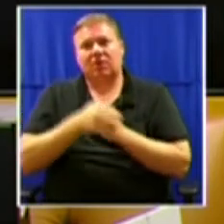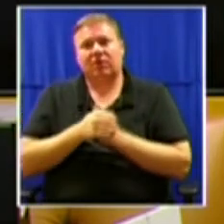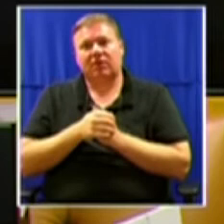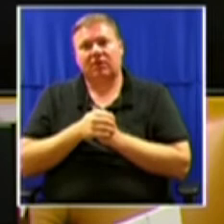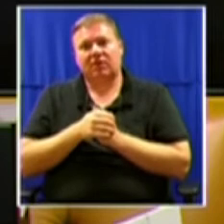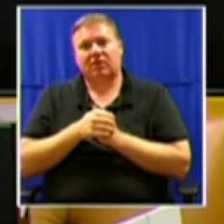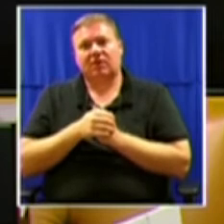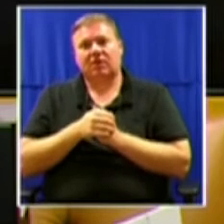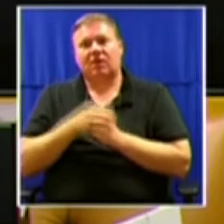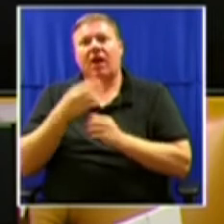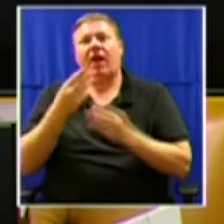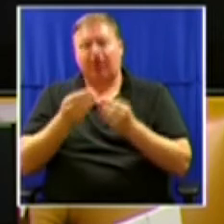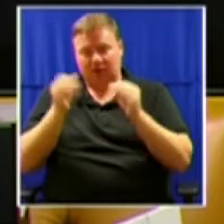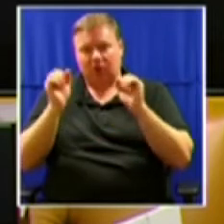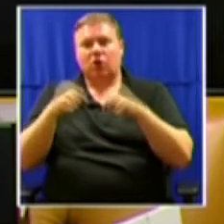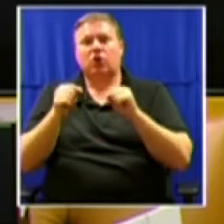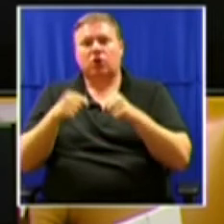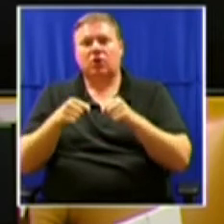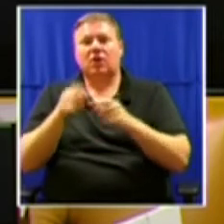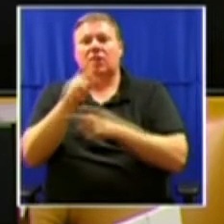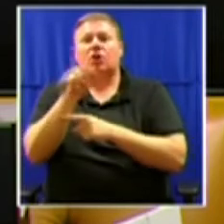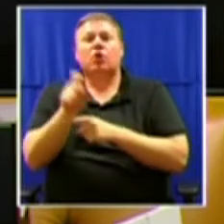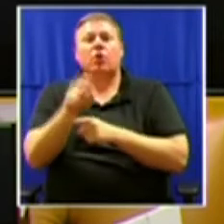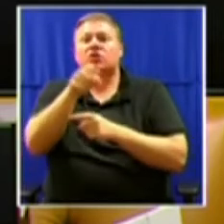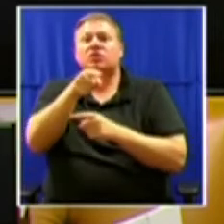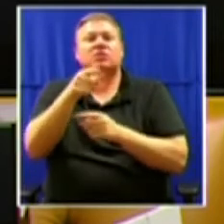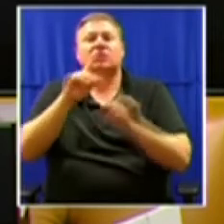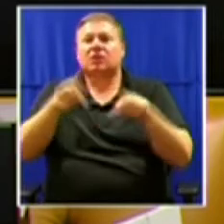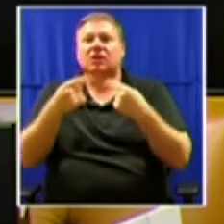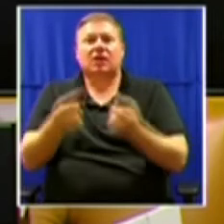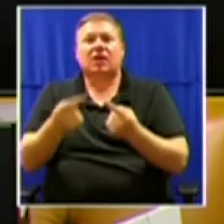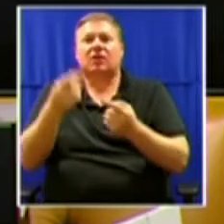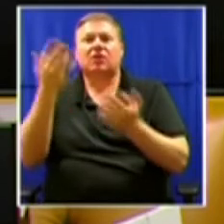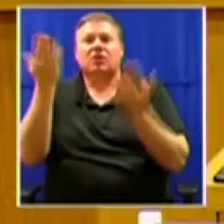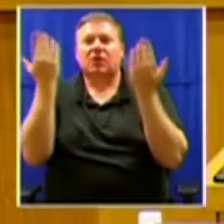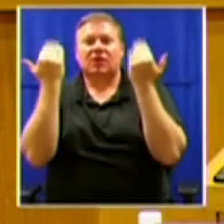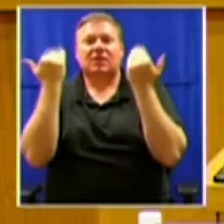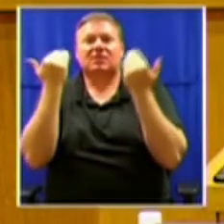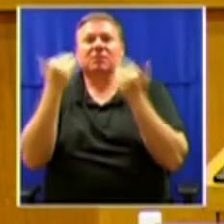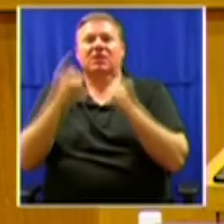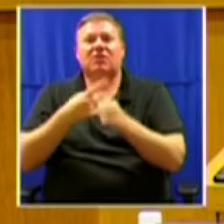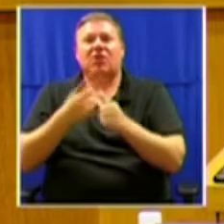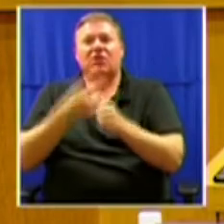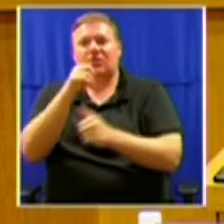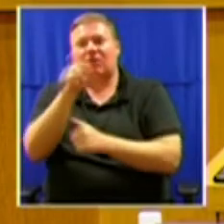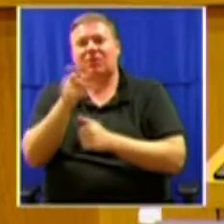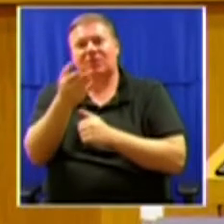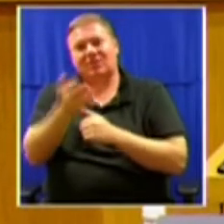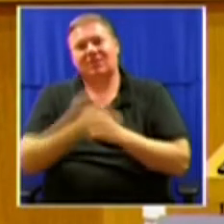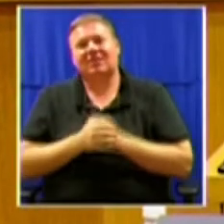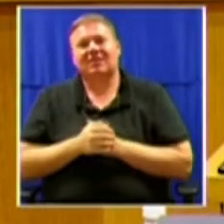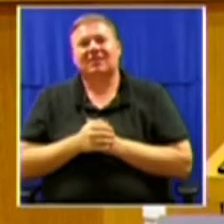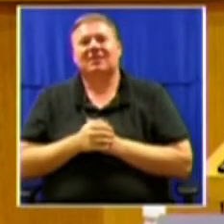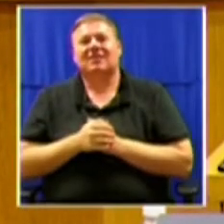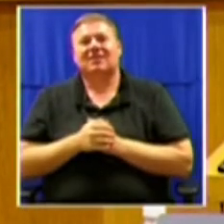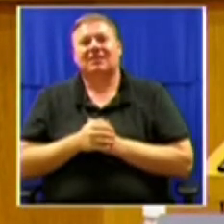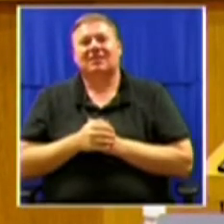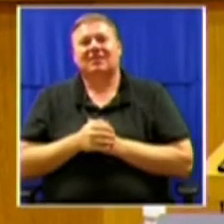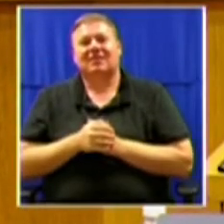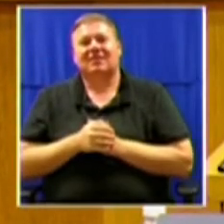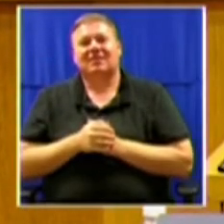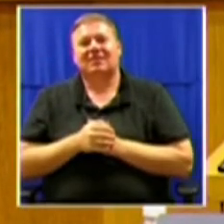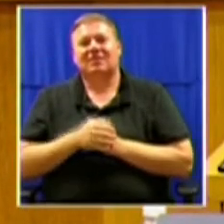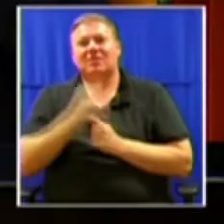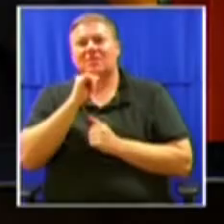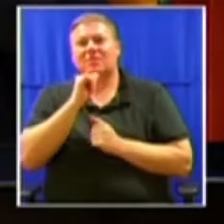and agree with him that that was a question he simply could not be expected to answer. No, we won't protect him from